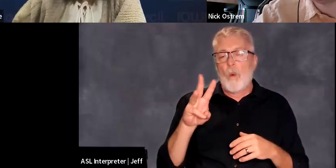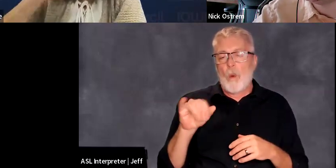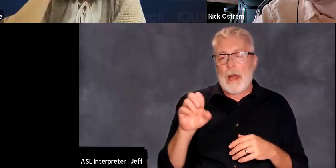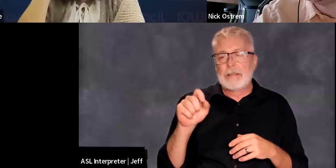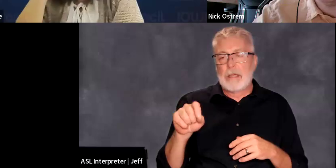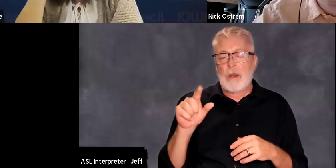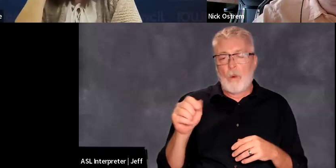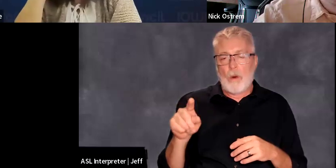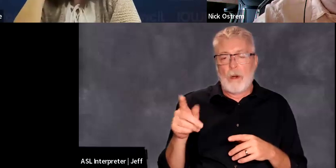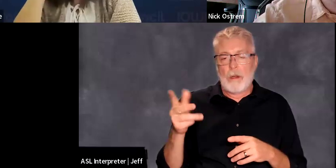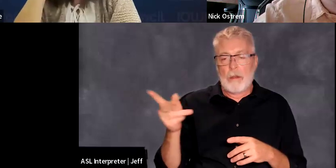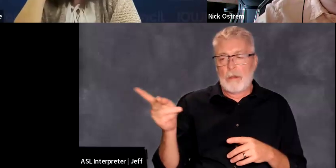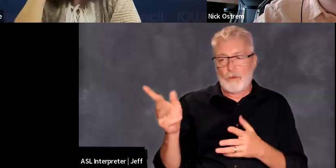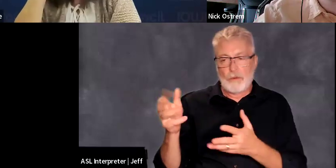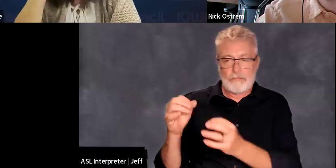time.